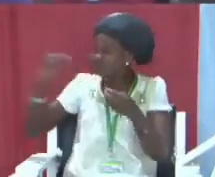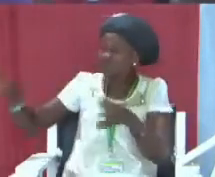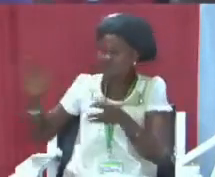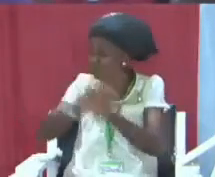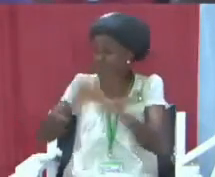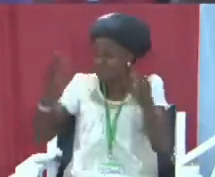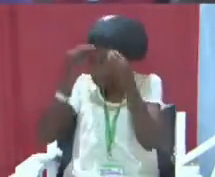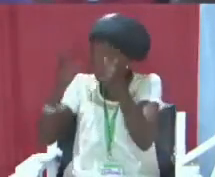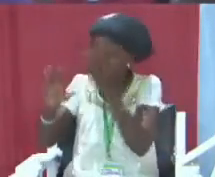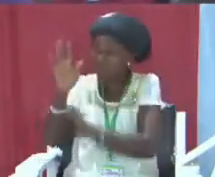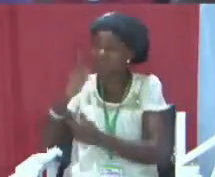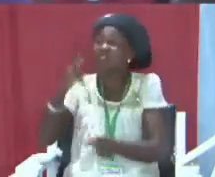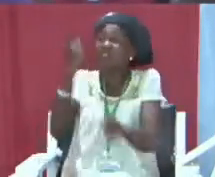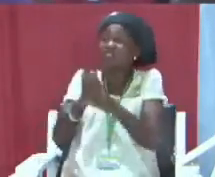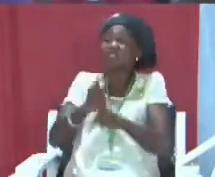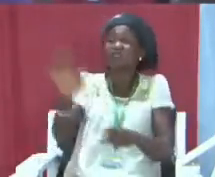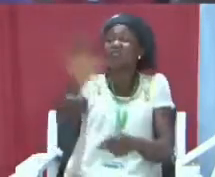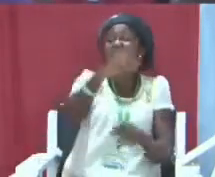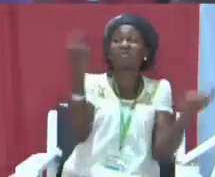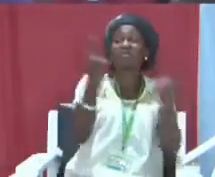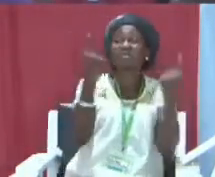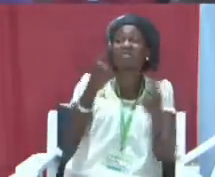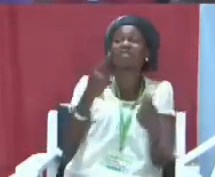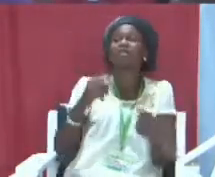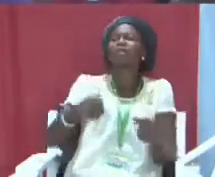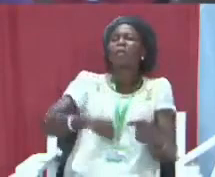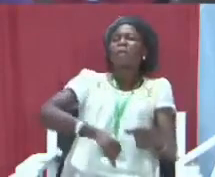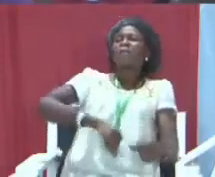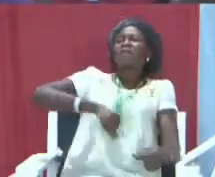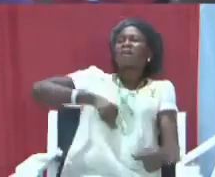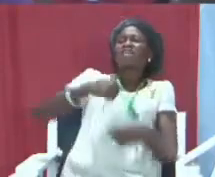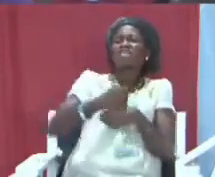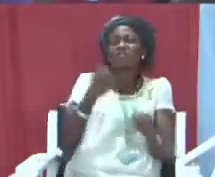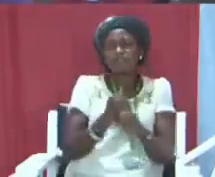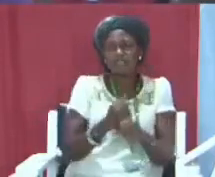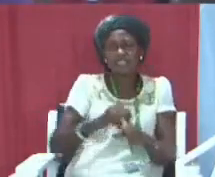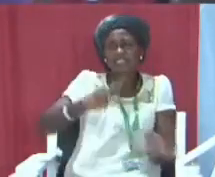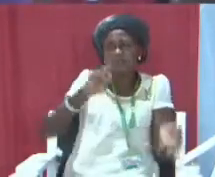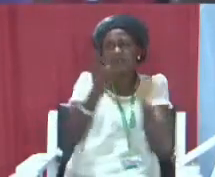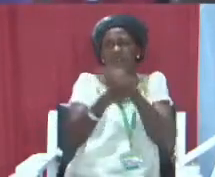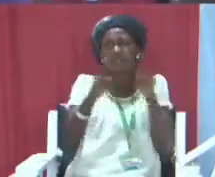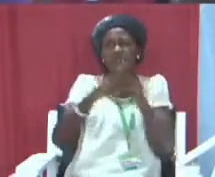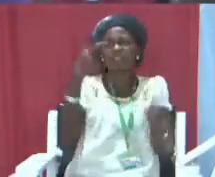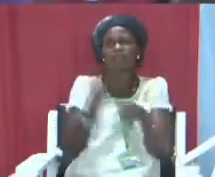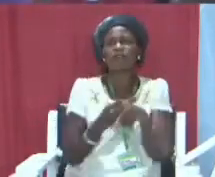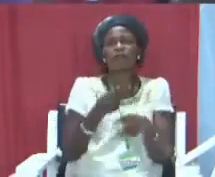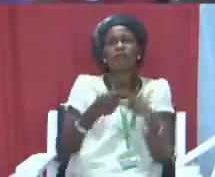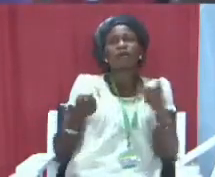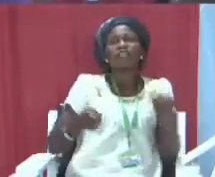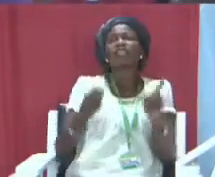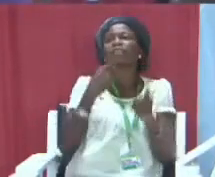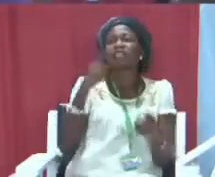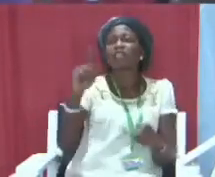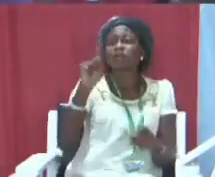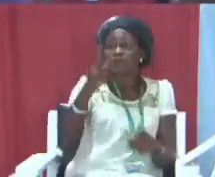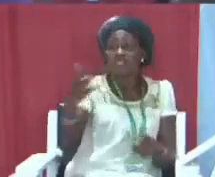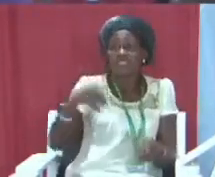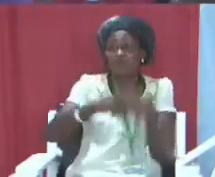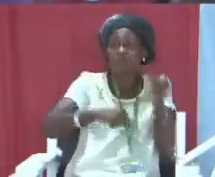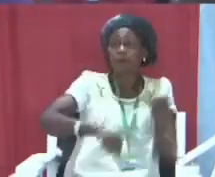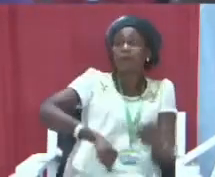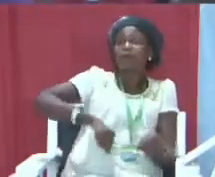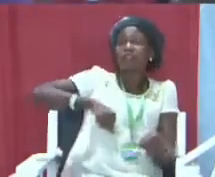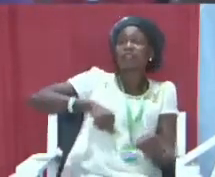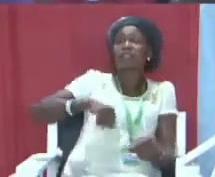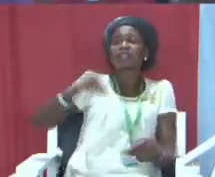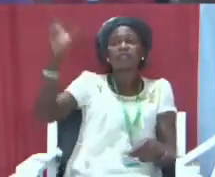sin." Pride makes it extremely difficult. But let me tell you one thing about pride.